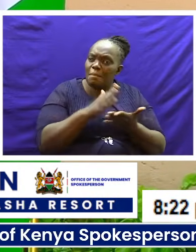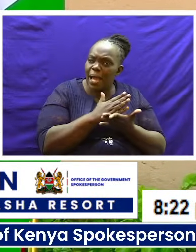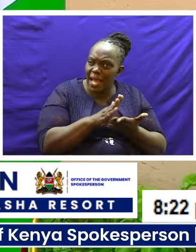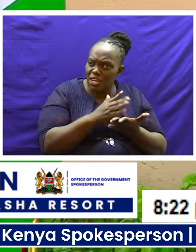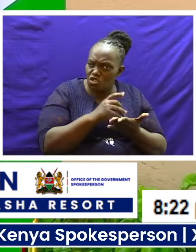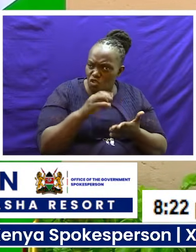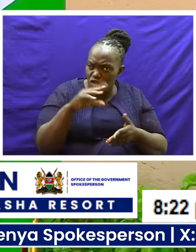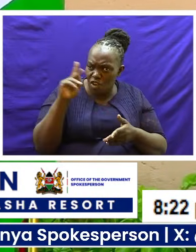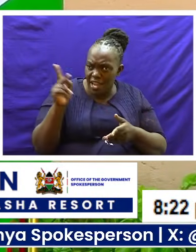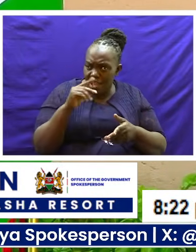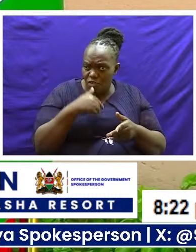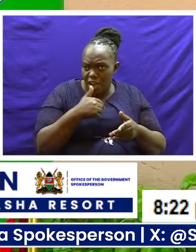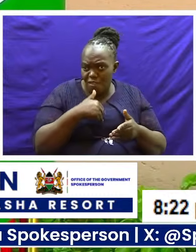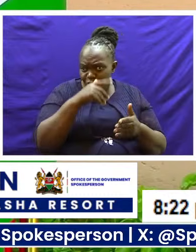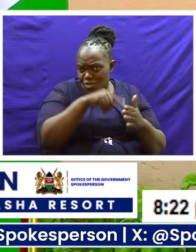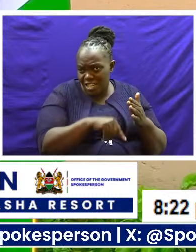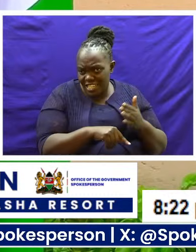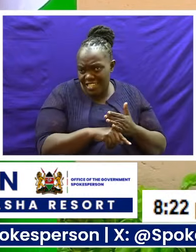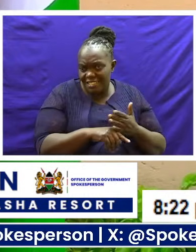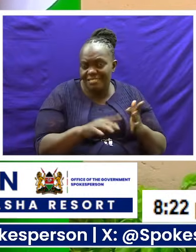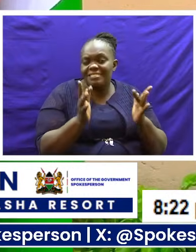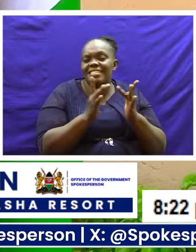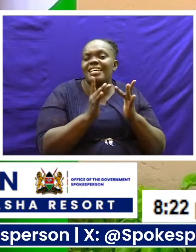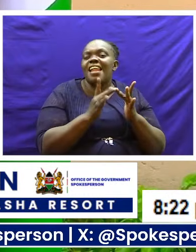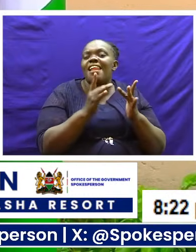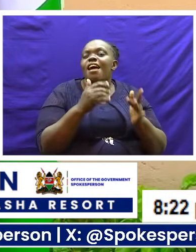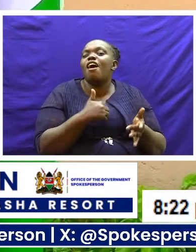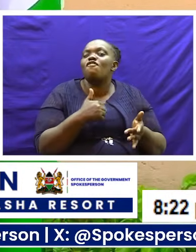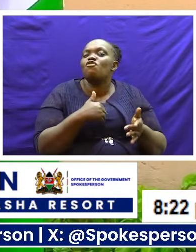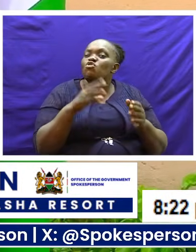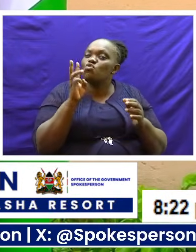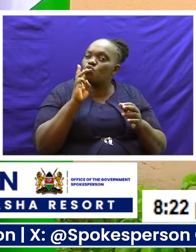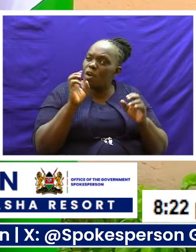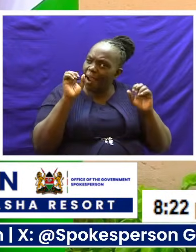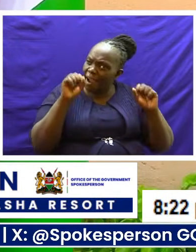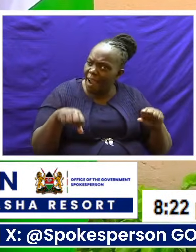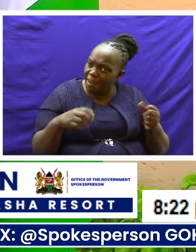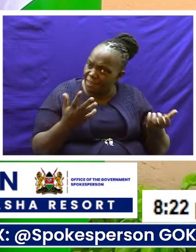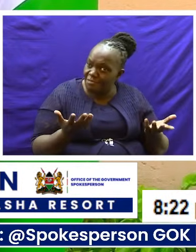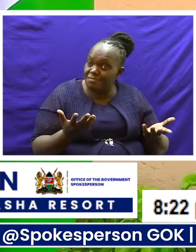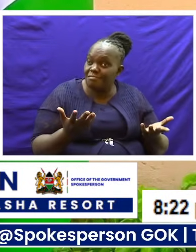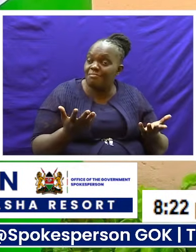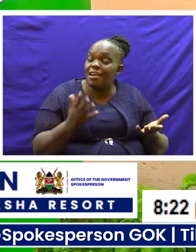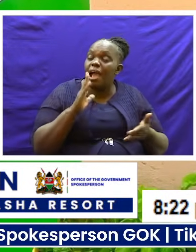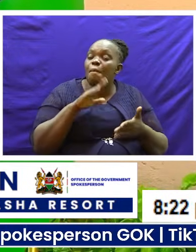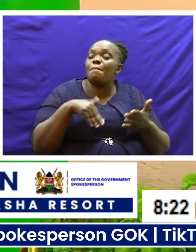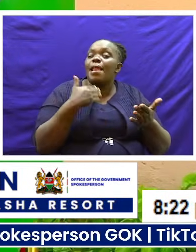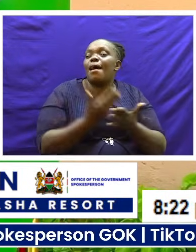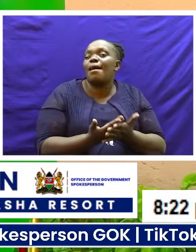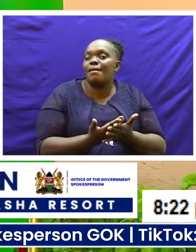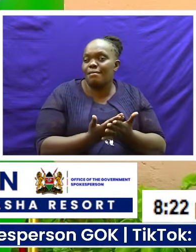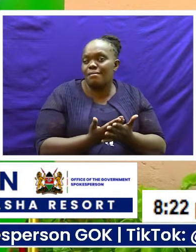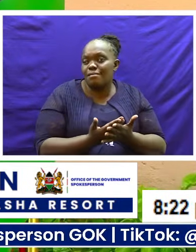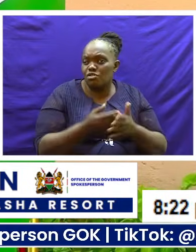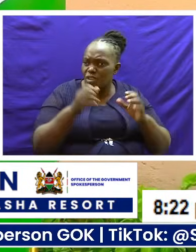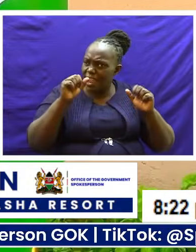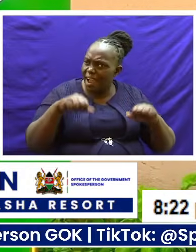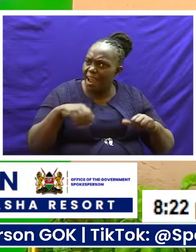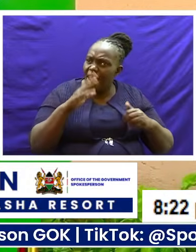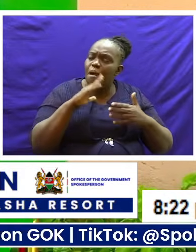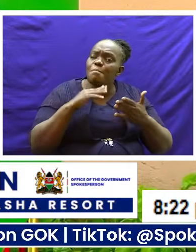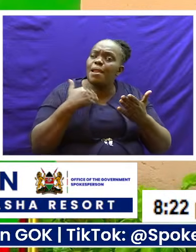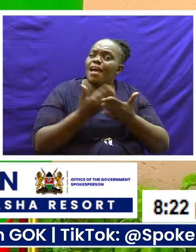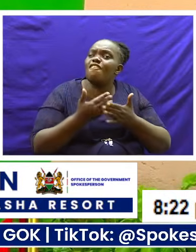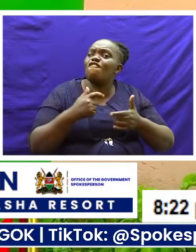as long as you have internet, you will be able to apply. You can apply even from